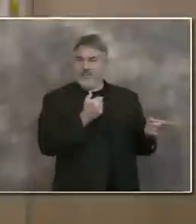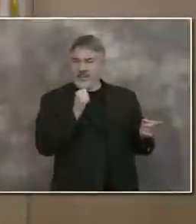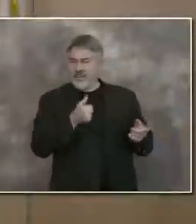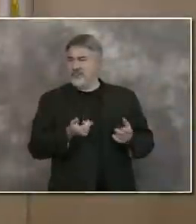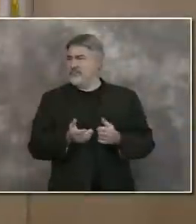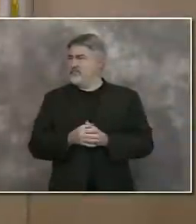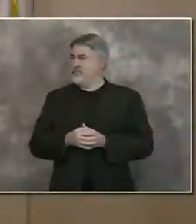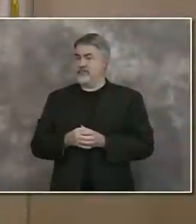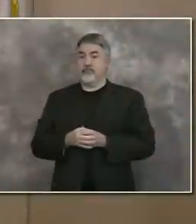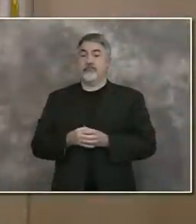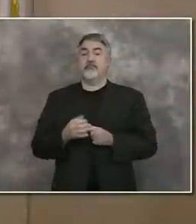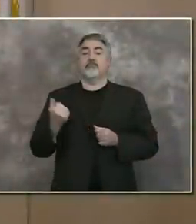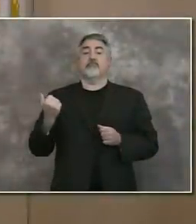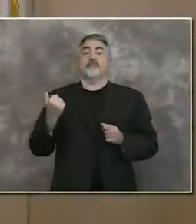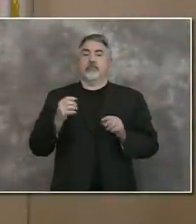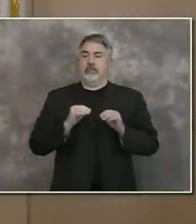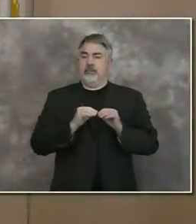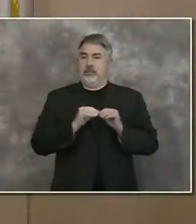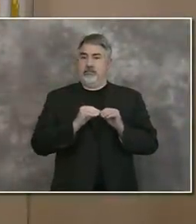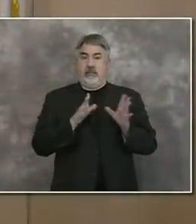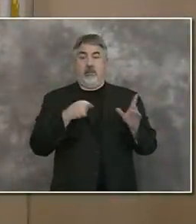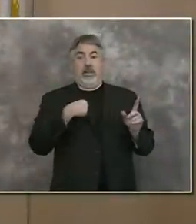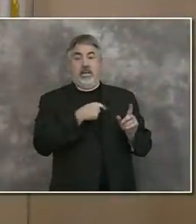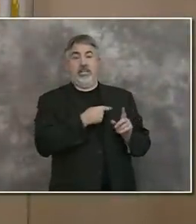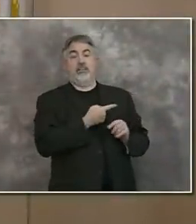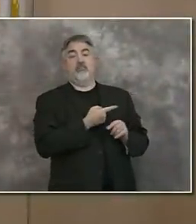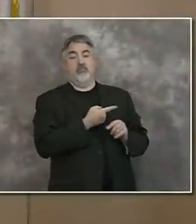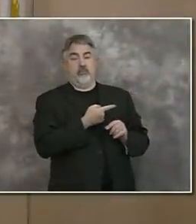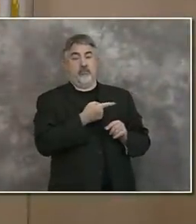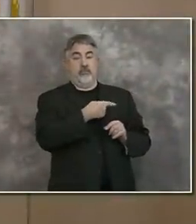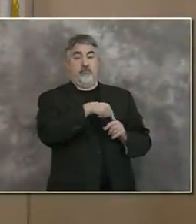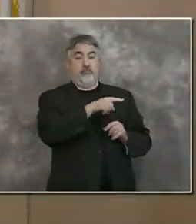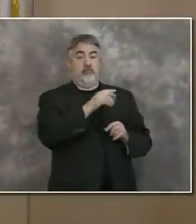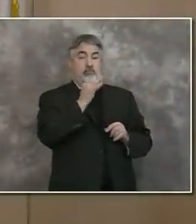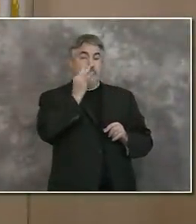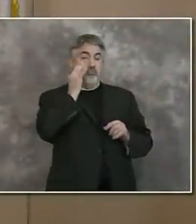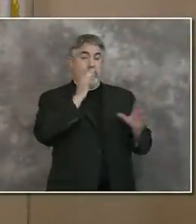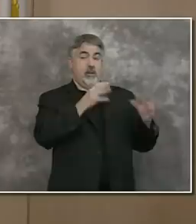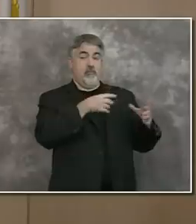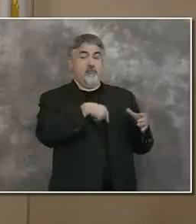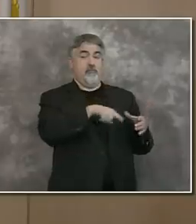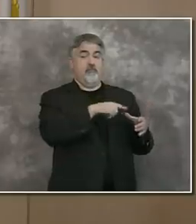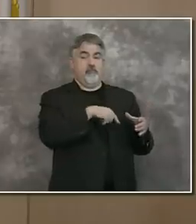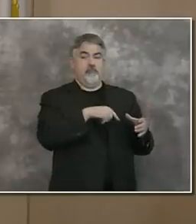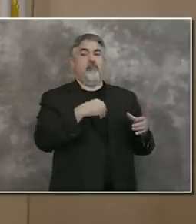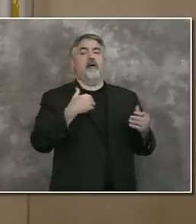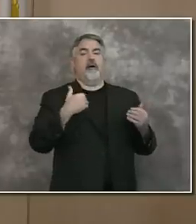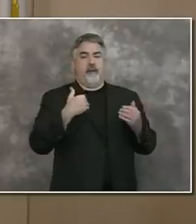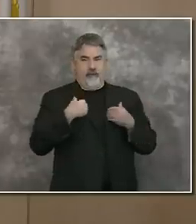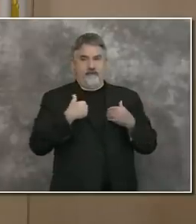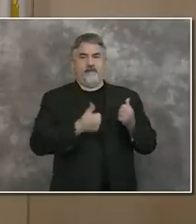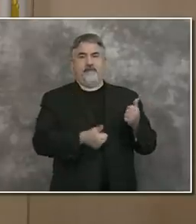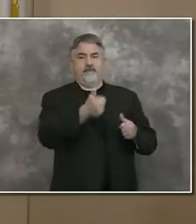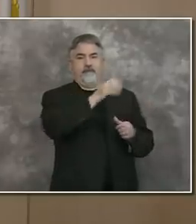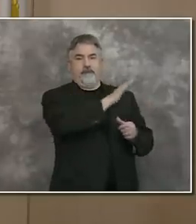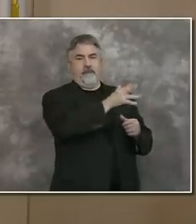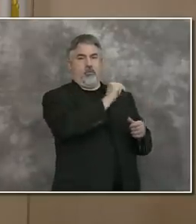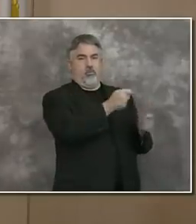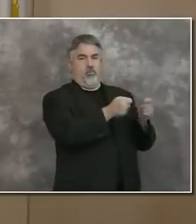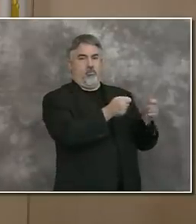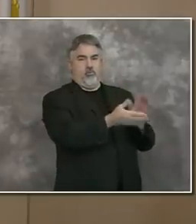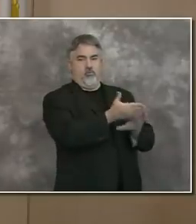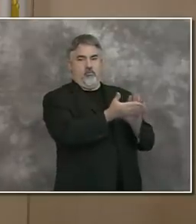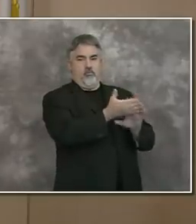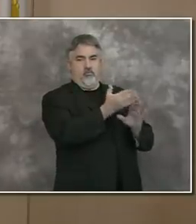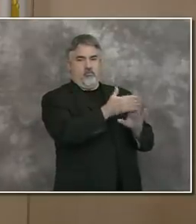is very clear to us that tribal nations have sovereign authority. And it is also